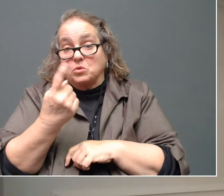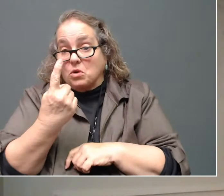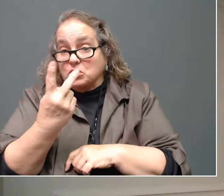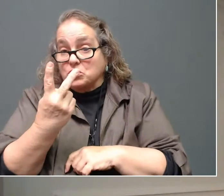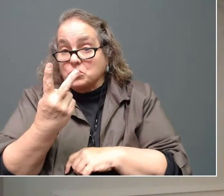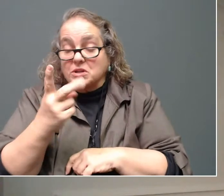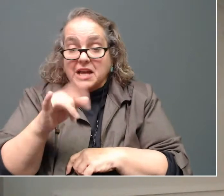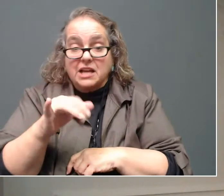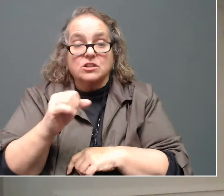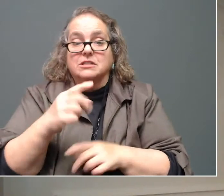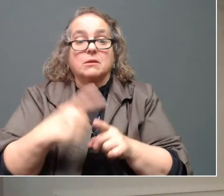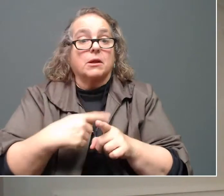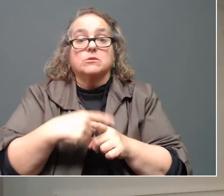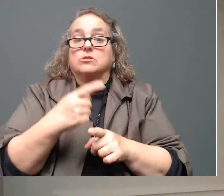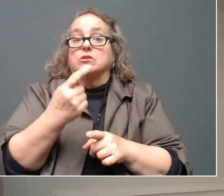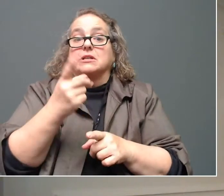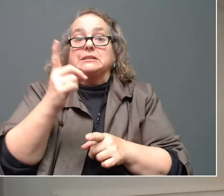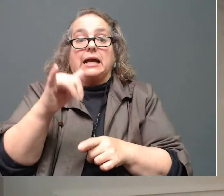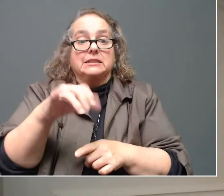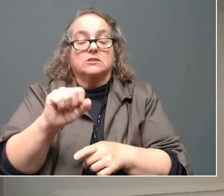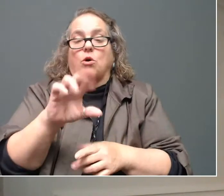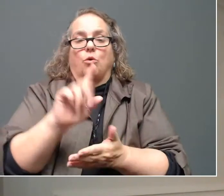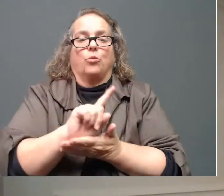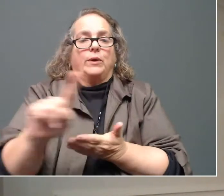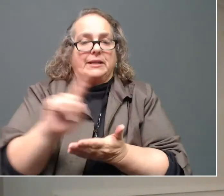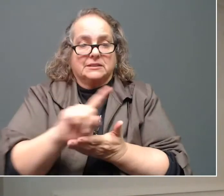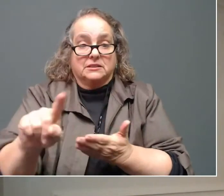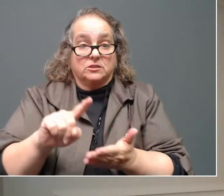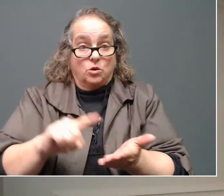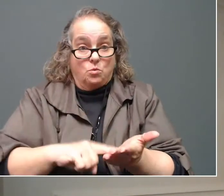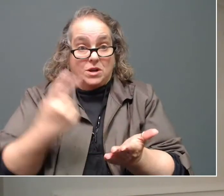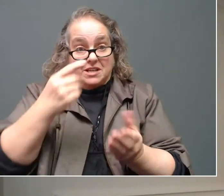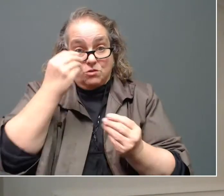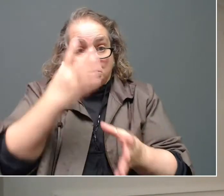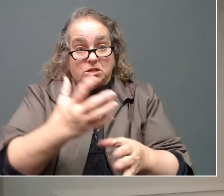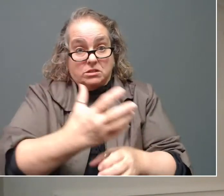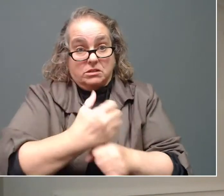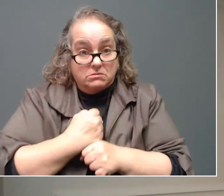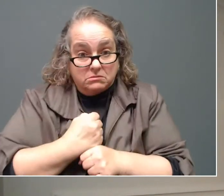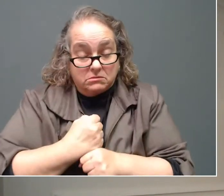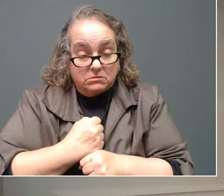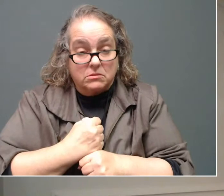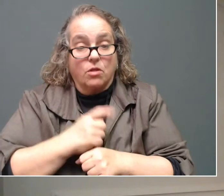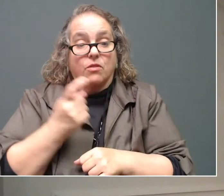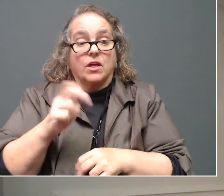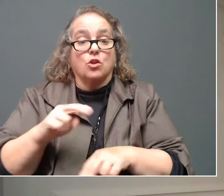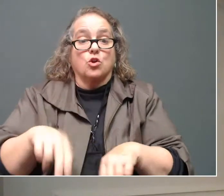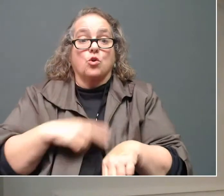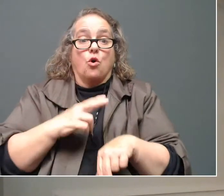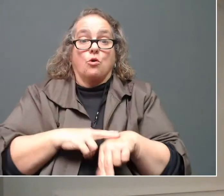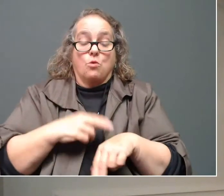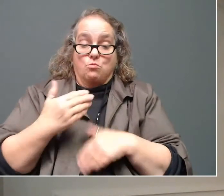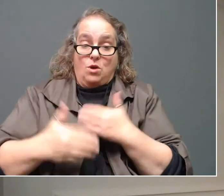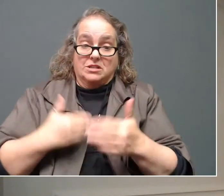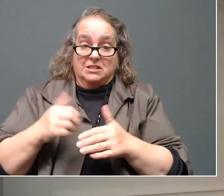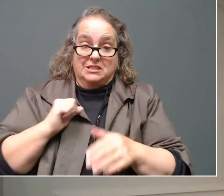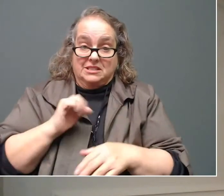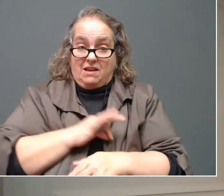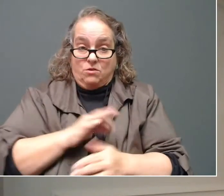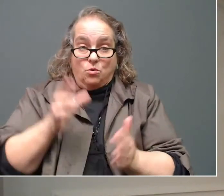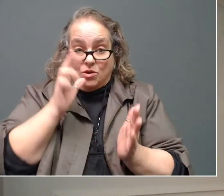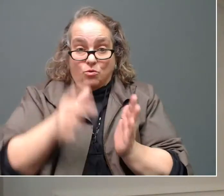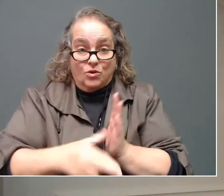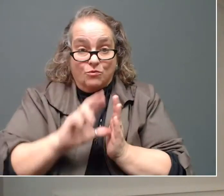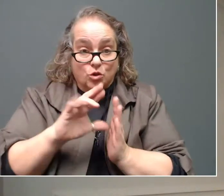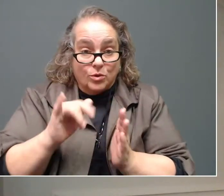or weeks. When that information is collected, then the normal processing staff review those. And many of the